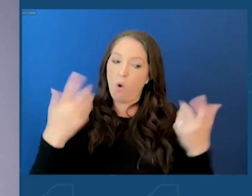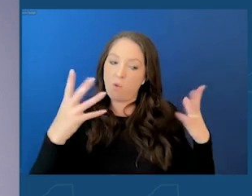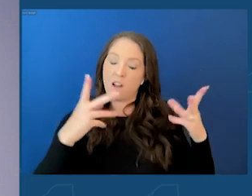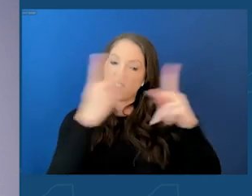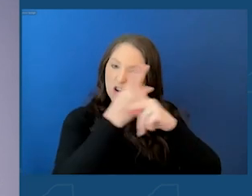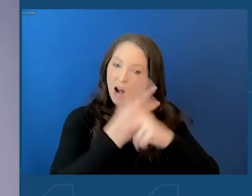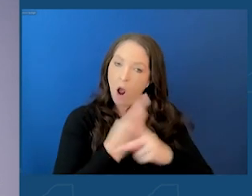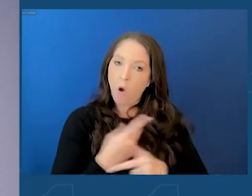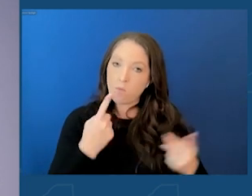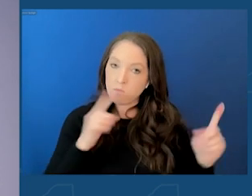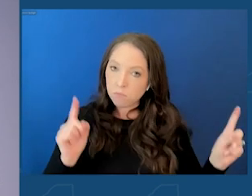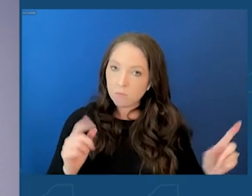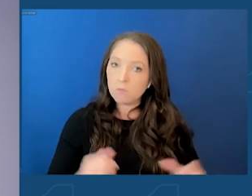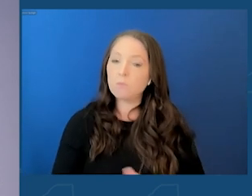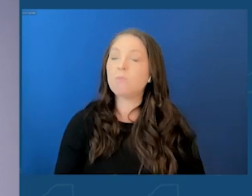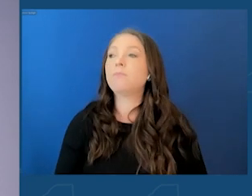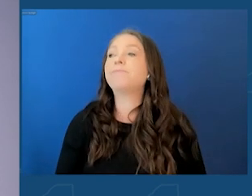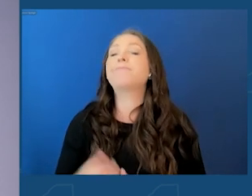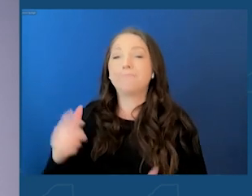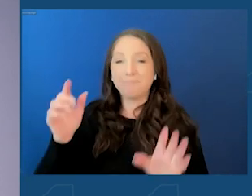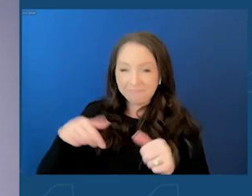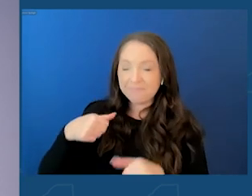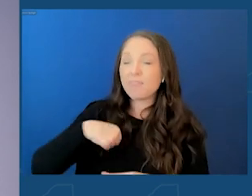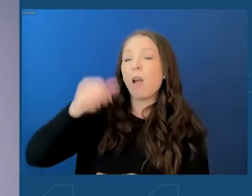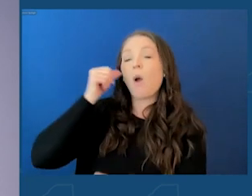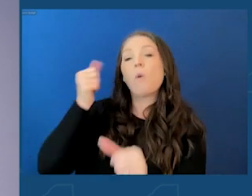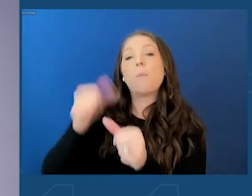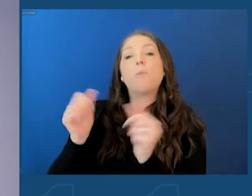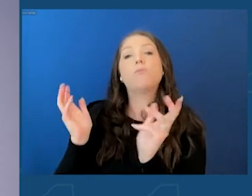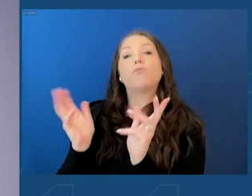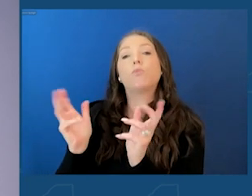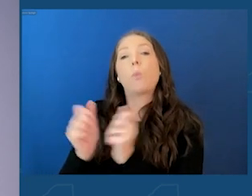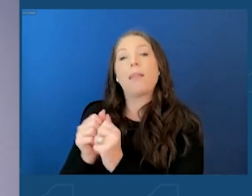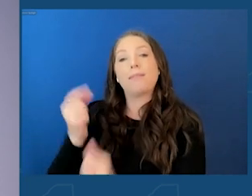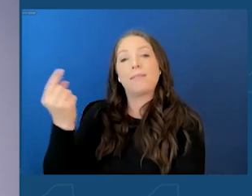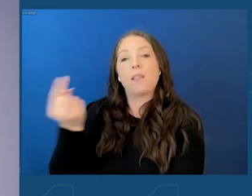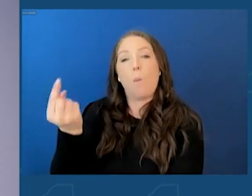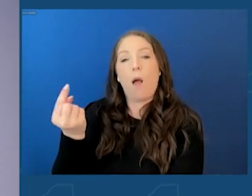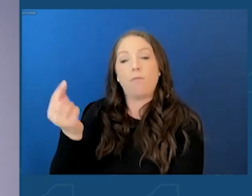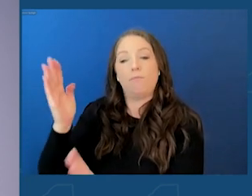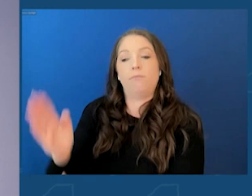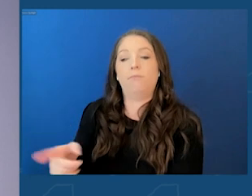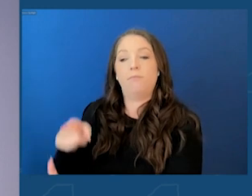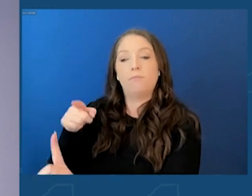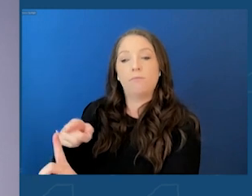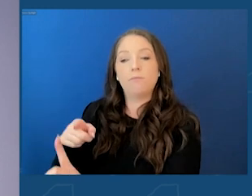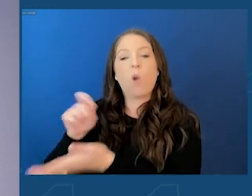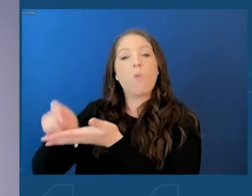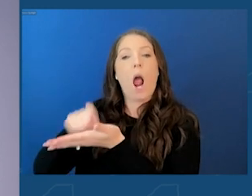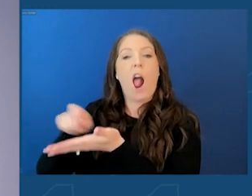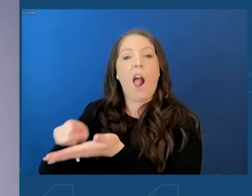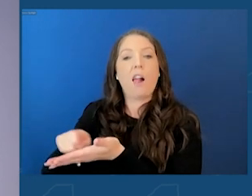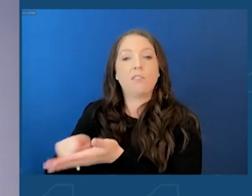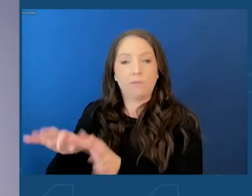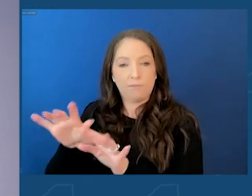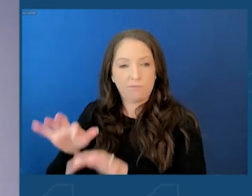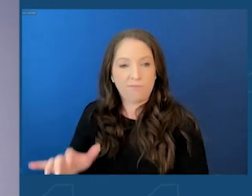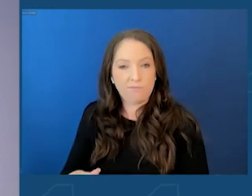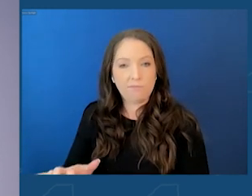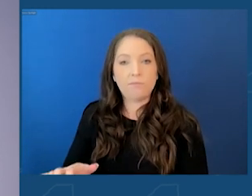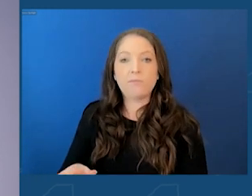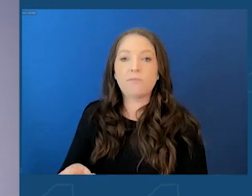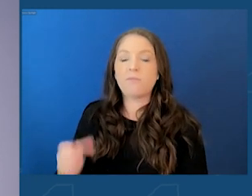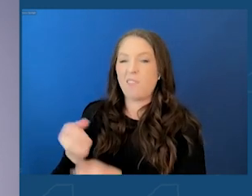I remember chatting with someone who writes in this space a year ago, and they said, what is